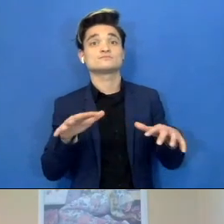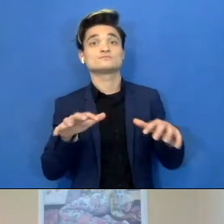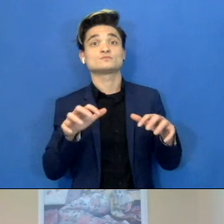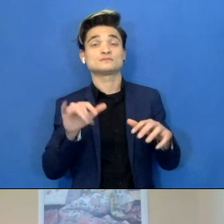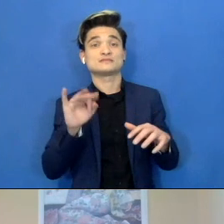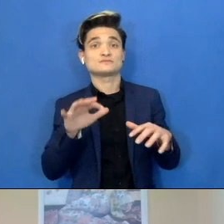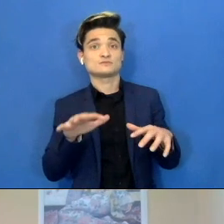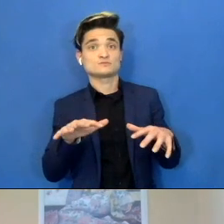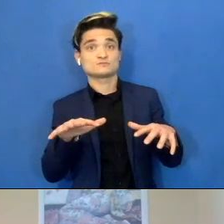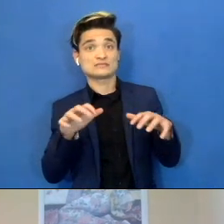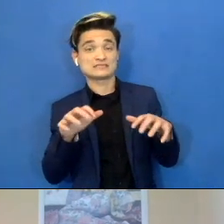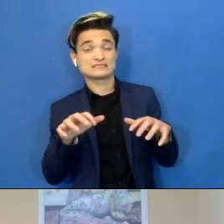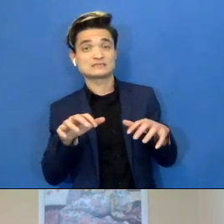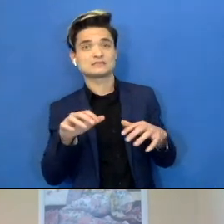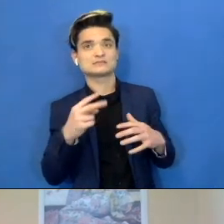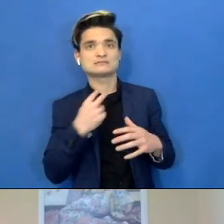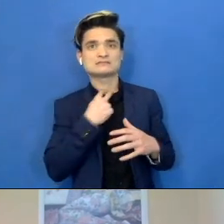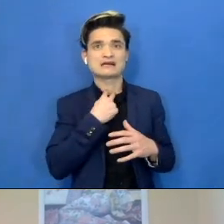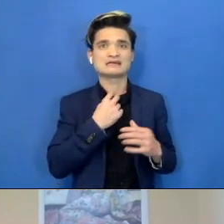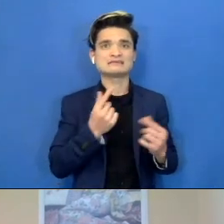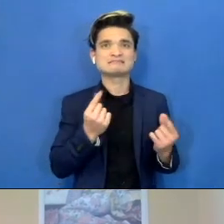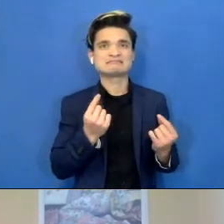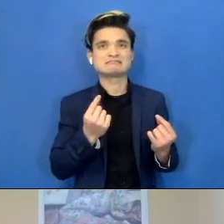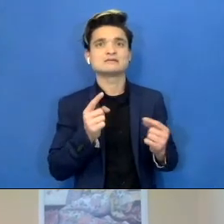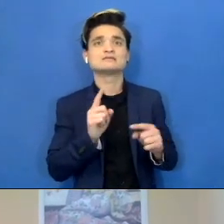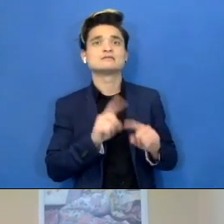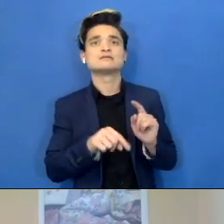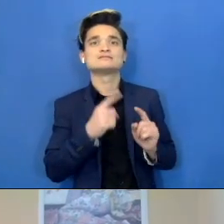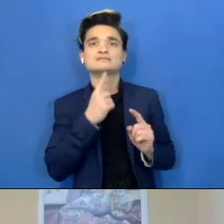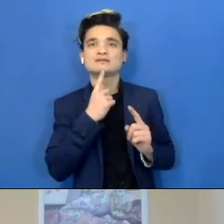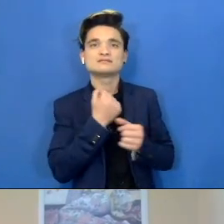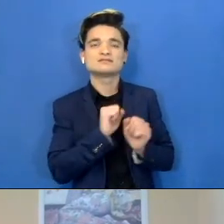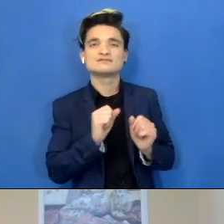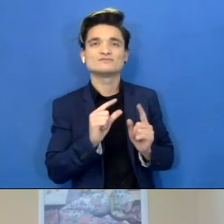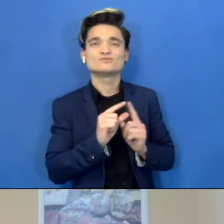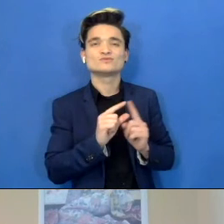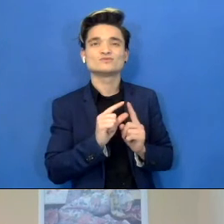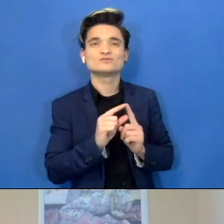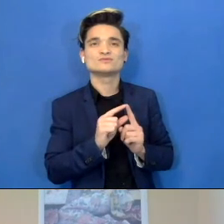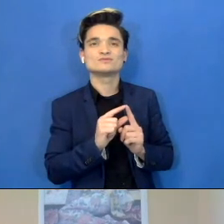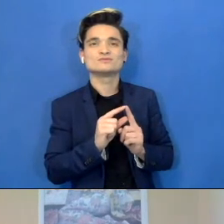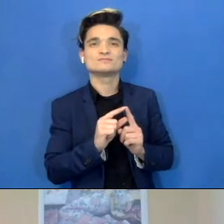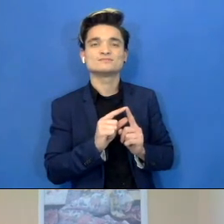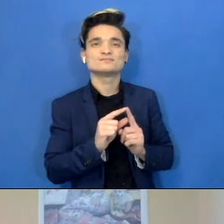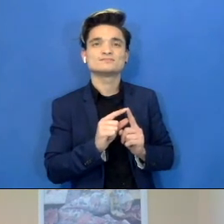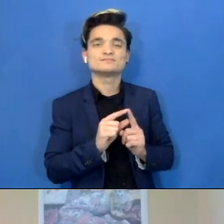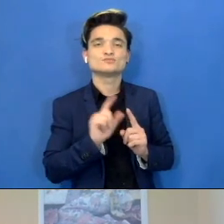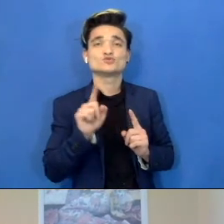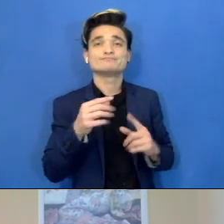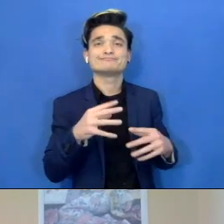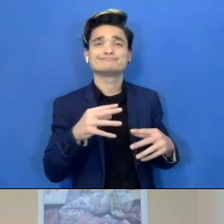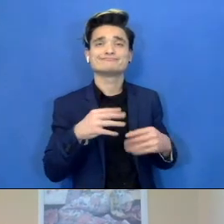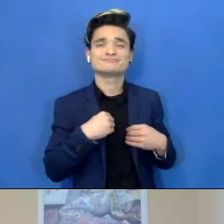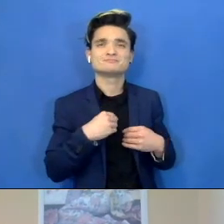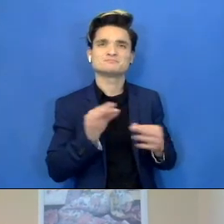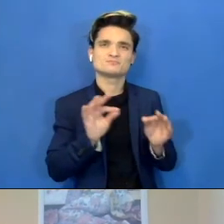will not be able to say a safe word. So you need to be able to get out of a situation without having to say a specific word, or